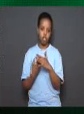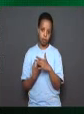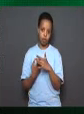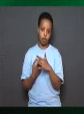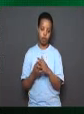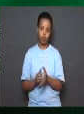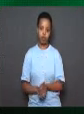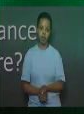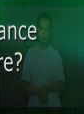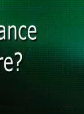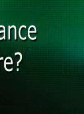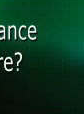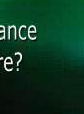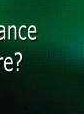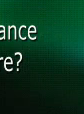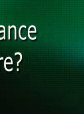Begin.